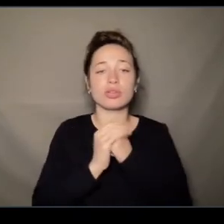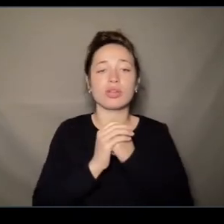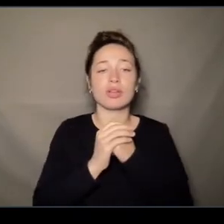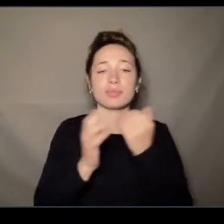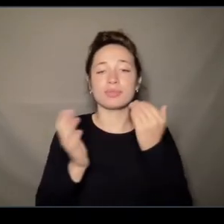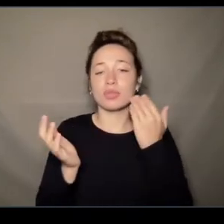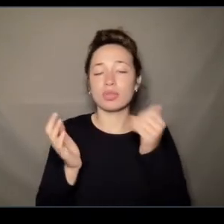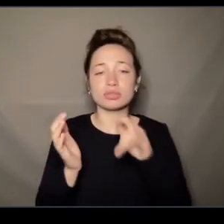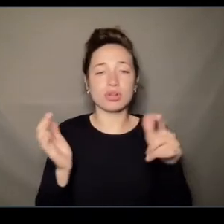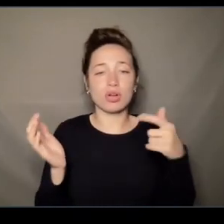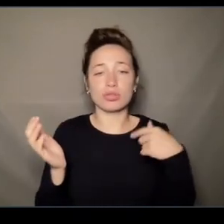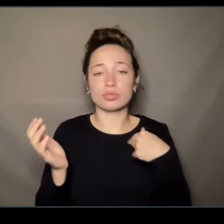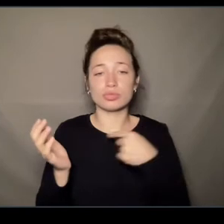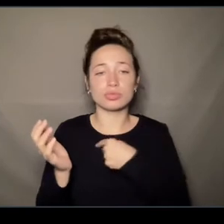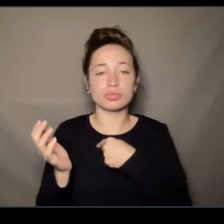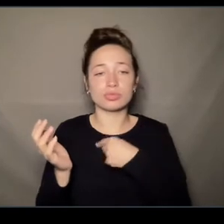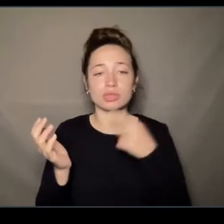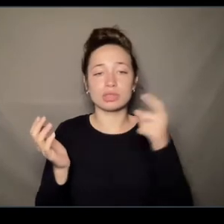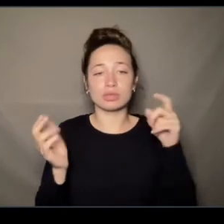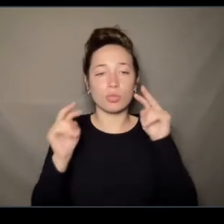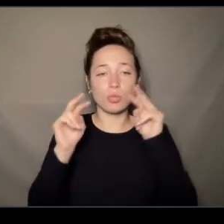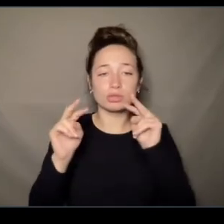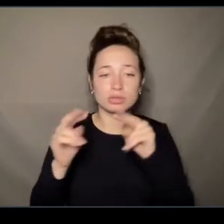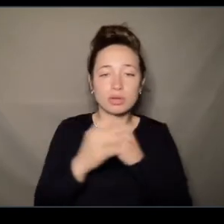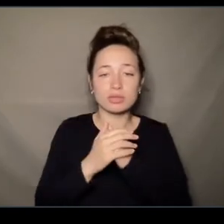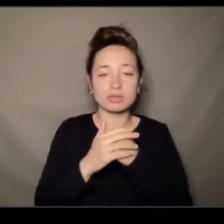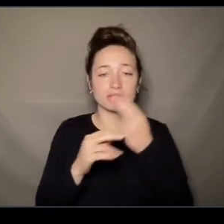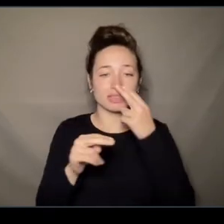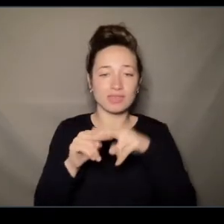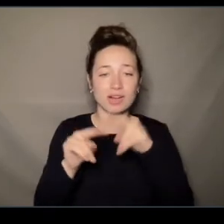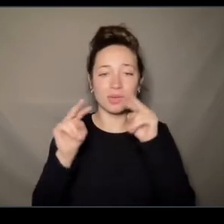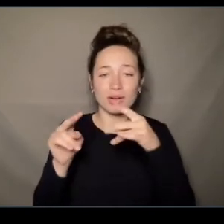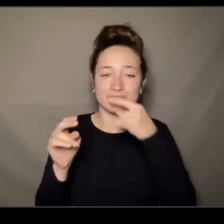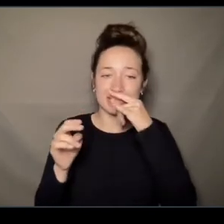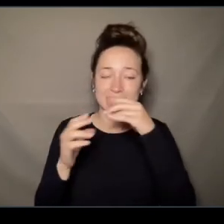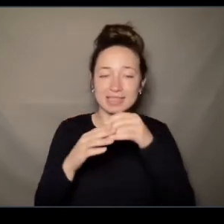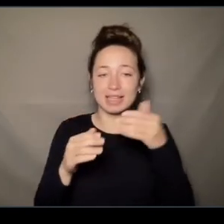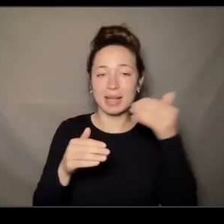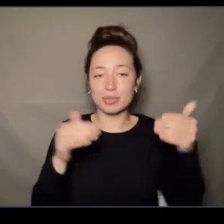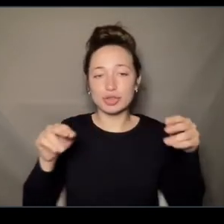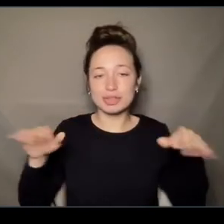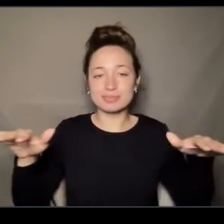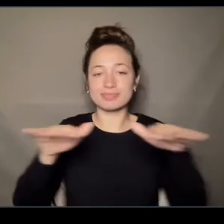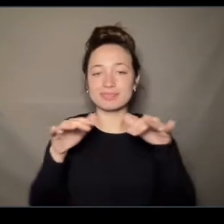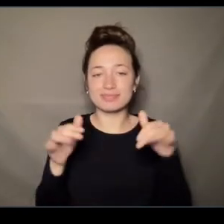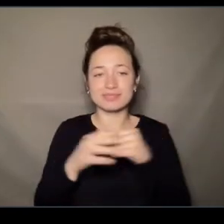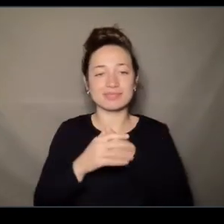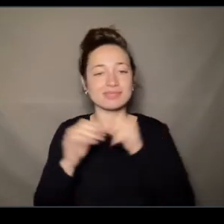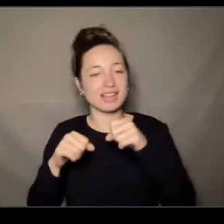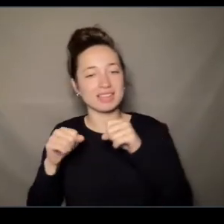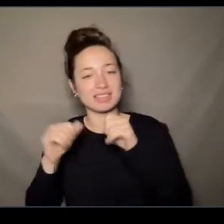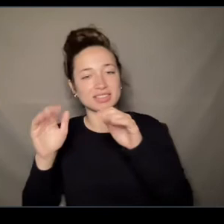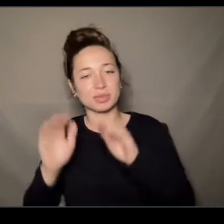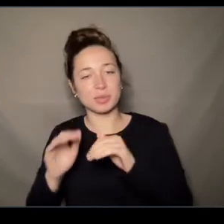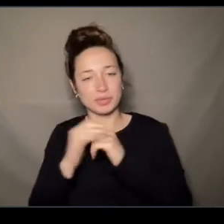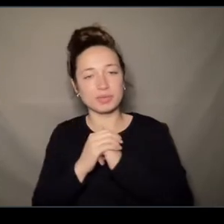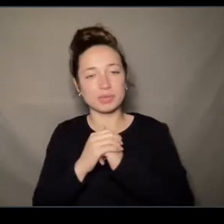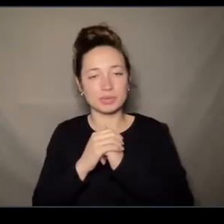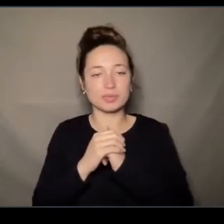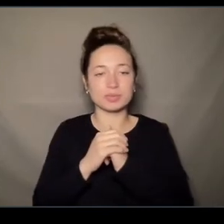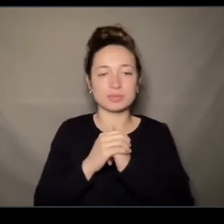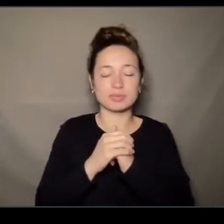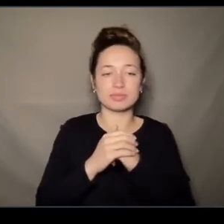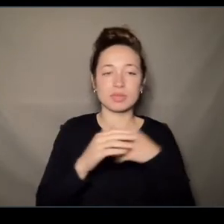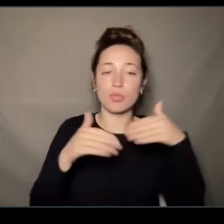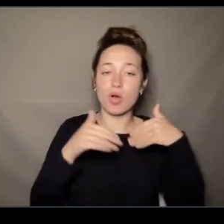other. And that's all we can do is watch out. It's fun to watch the kids in the neighborhood. Oh, yeah. You know, it's been